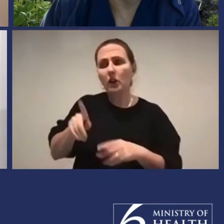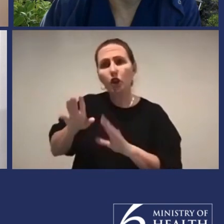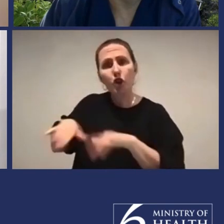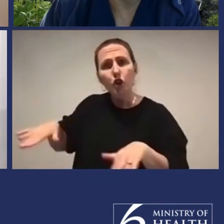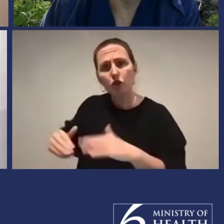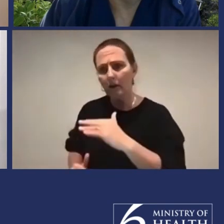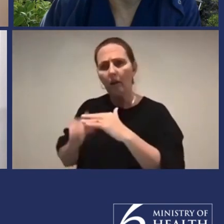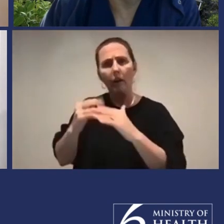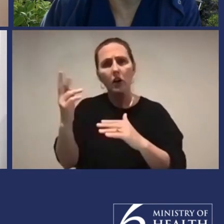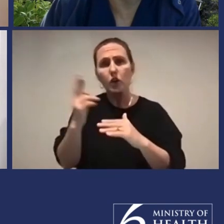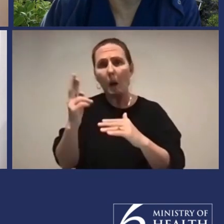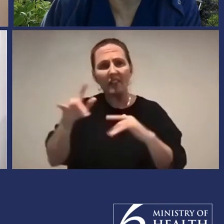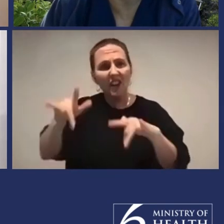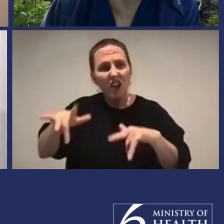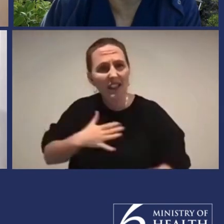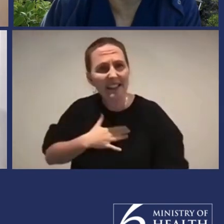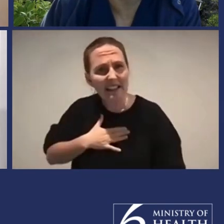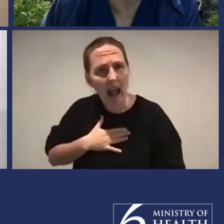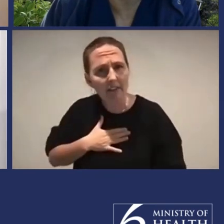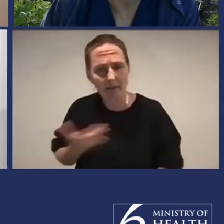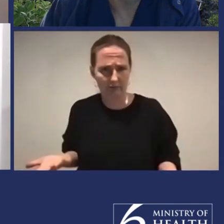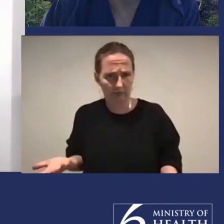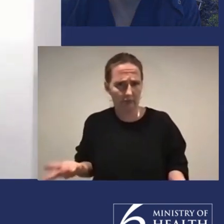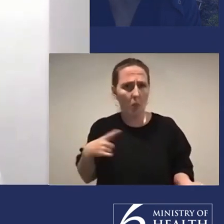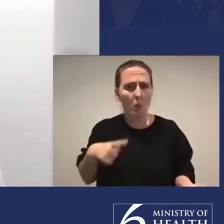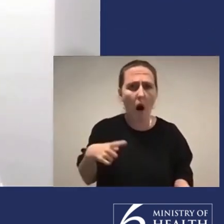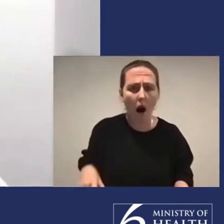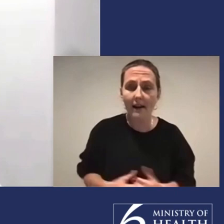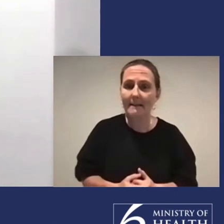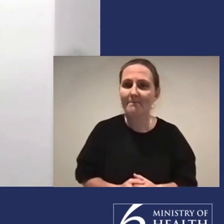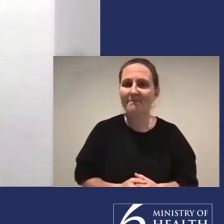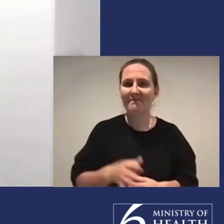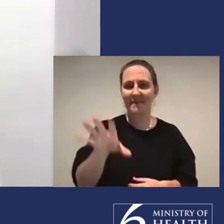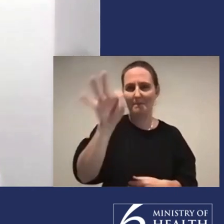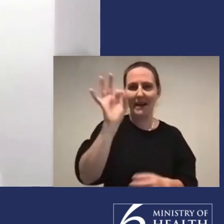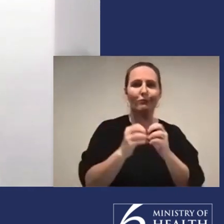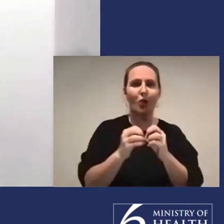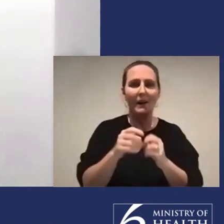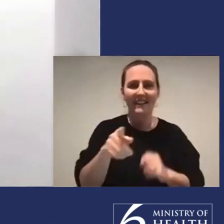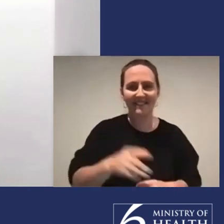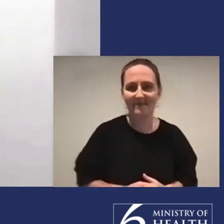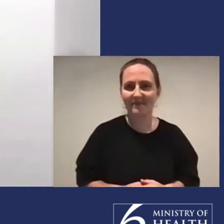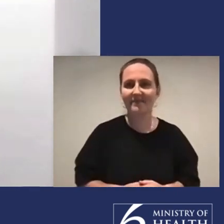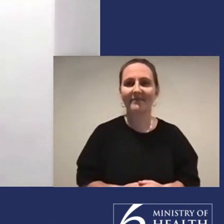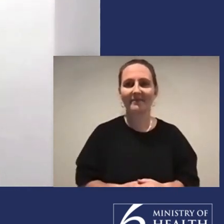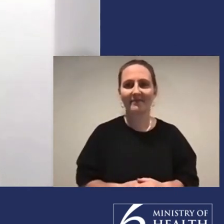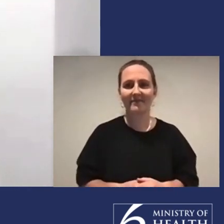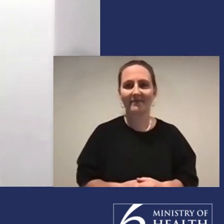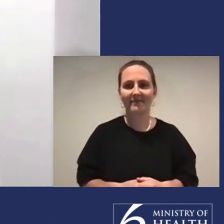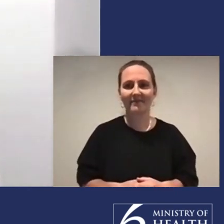I choose you, Bronwyn. I can see you there. Sure. So it's not at all that it's unsafe for our